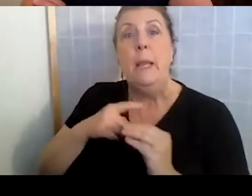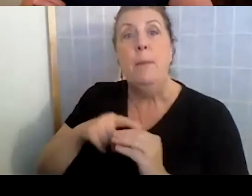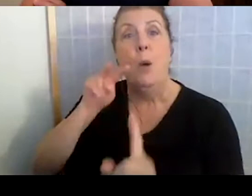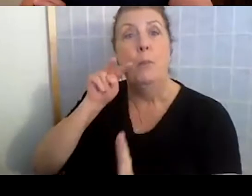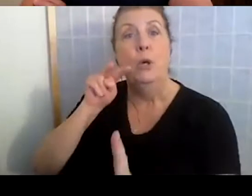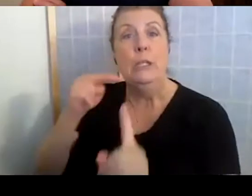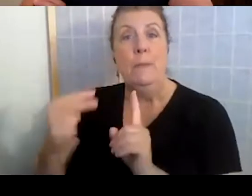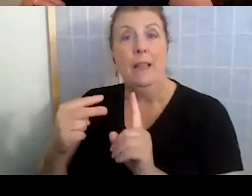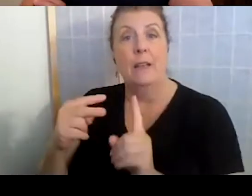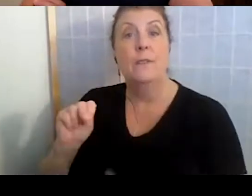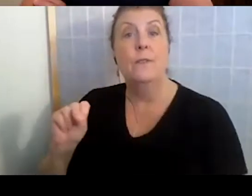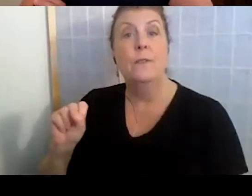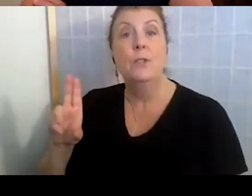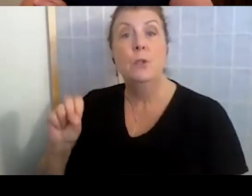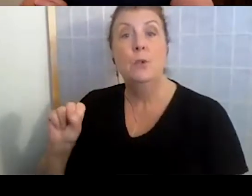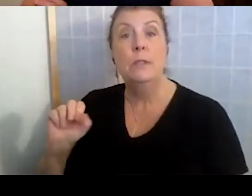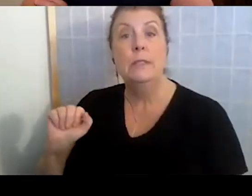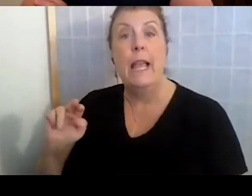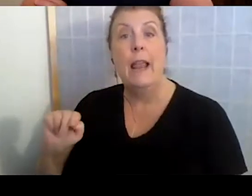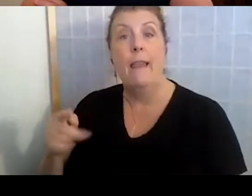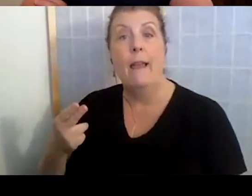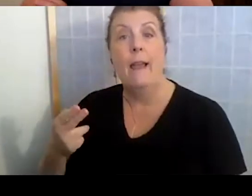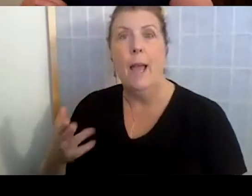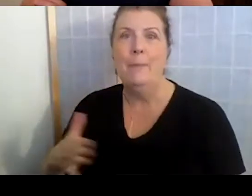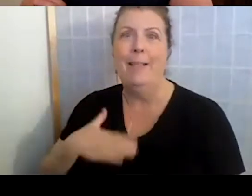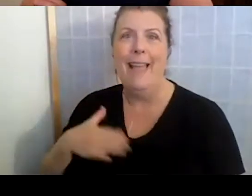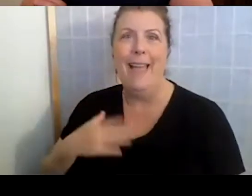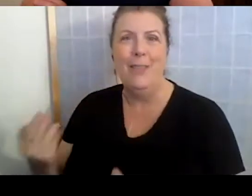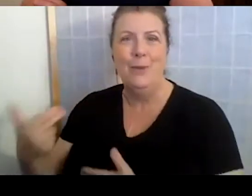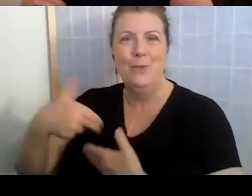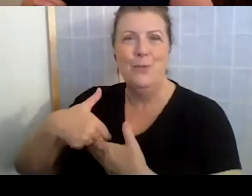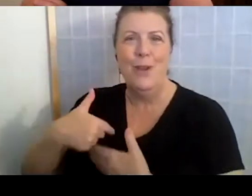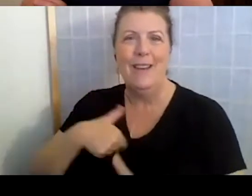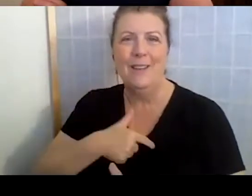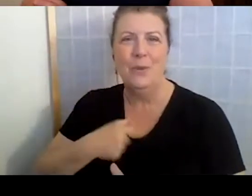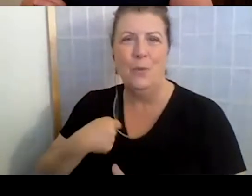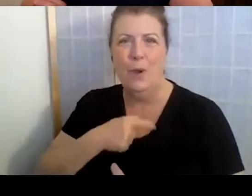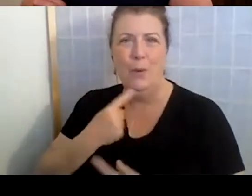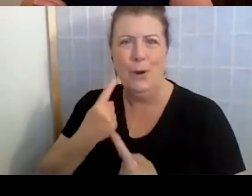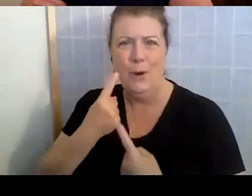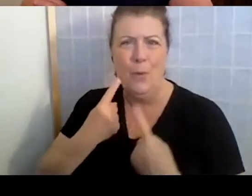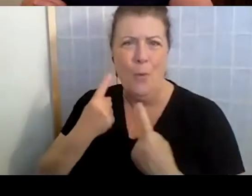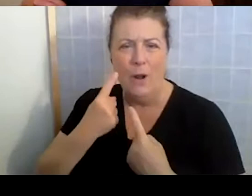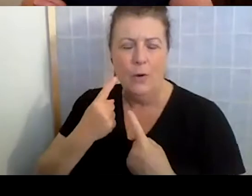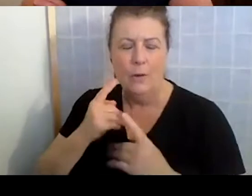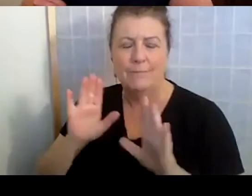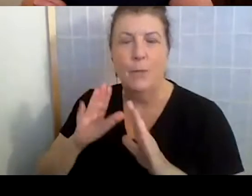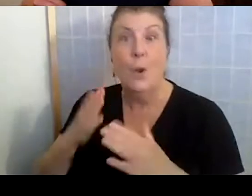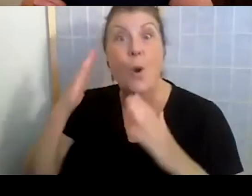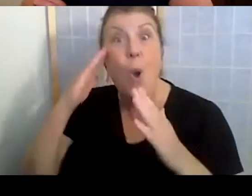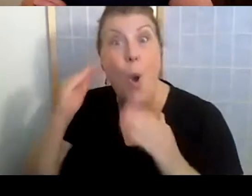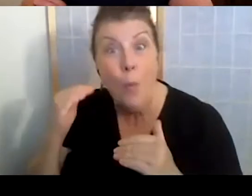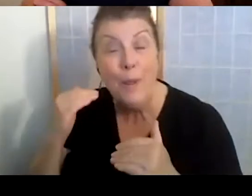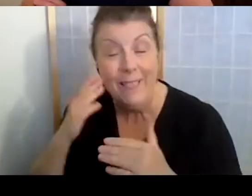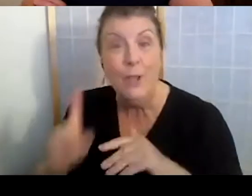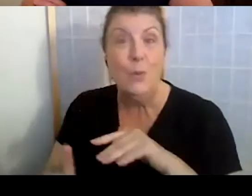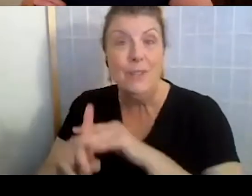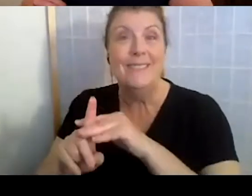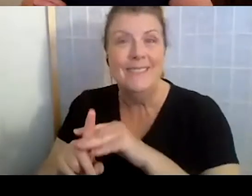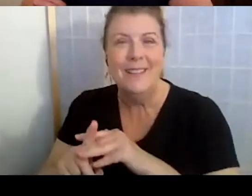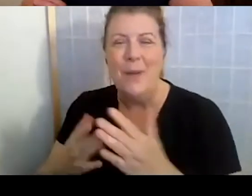Susannah, I'm glad you joined us, Susannah. We were wondering, hoping you would make it. I'm glad to see your face.